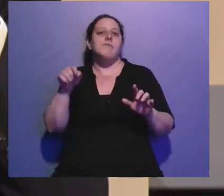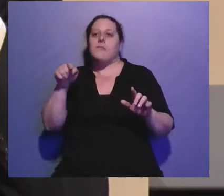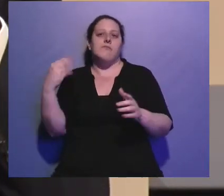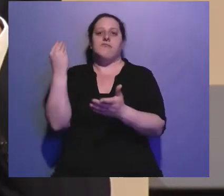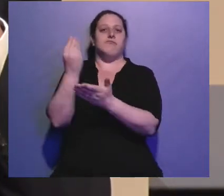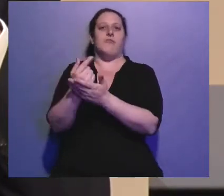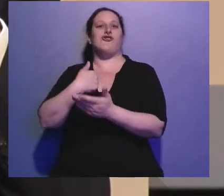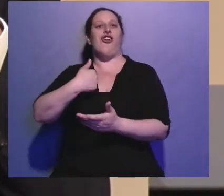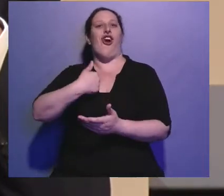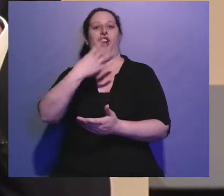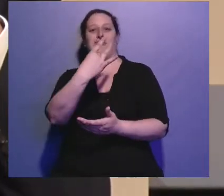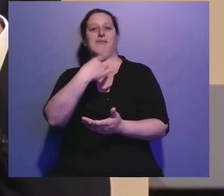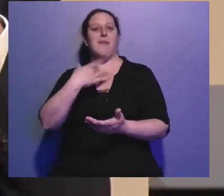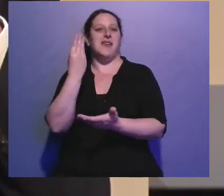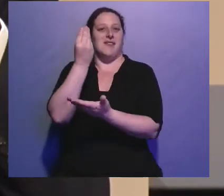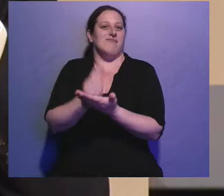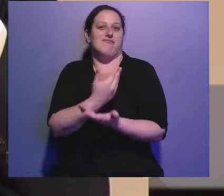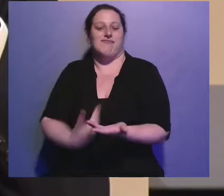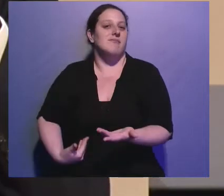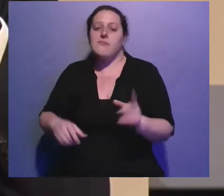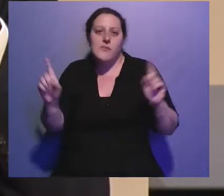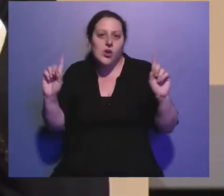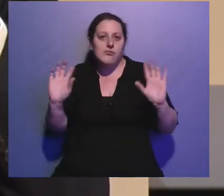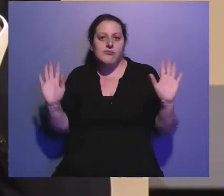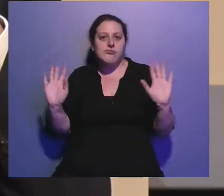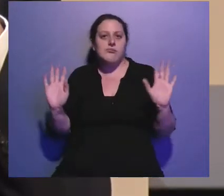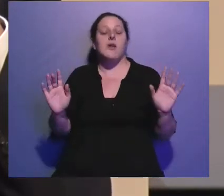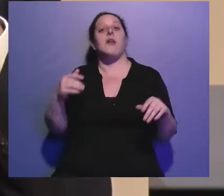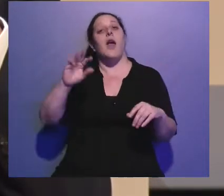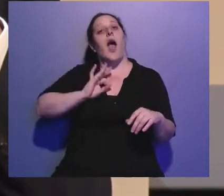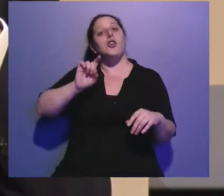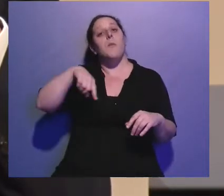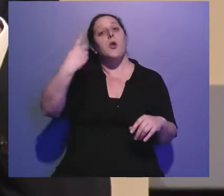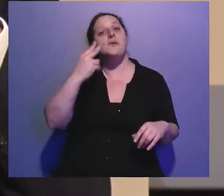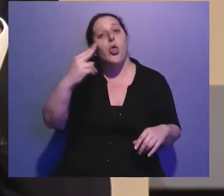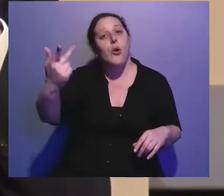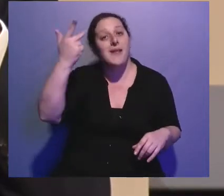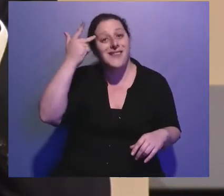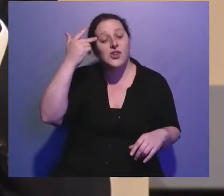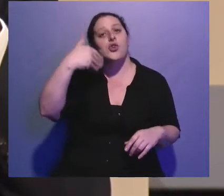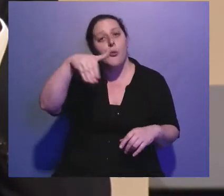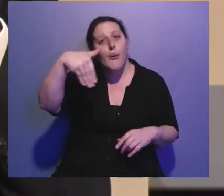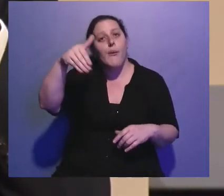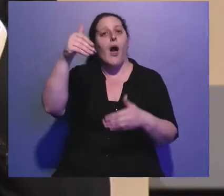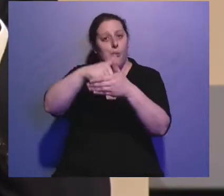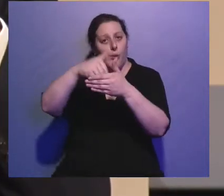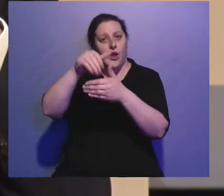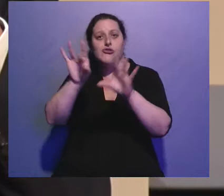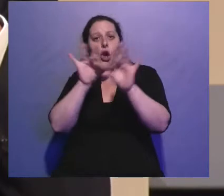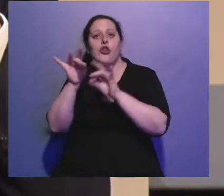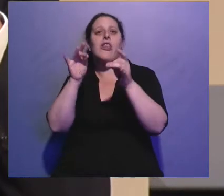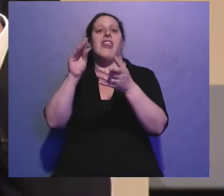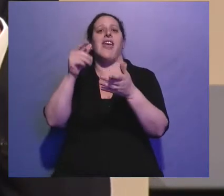anything. Nobody could run for a civil service position in Brazil. Next year, we will have elections